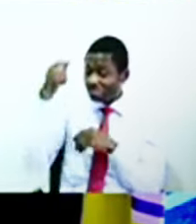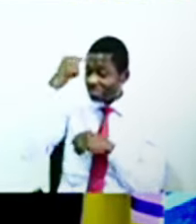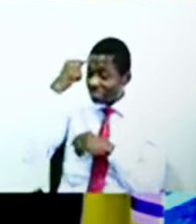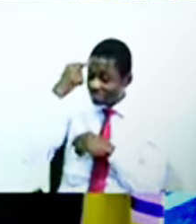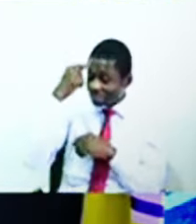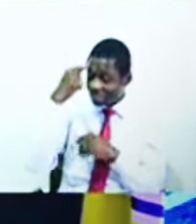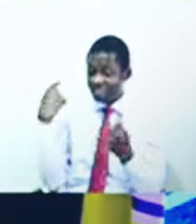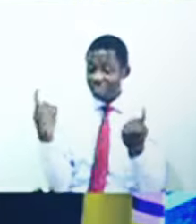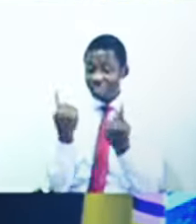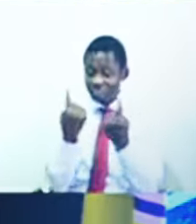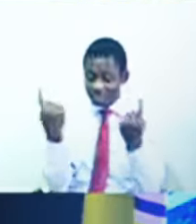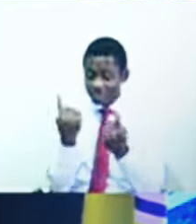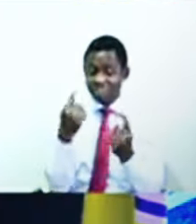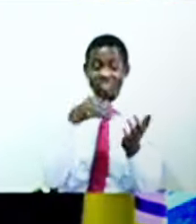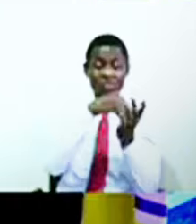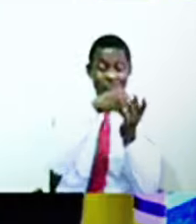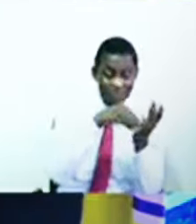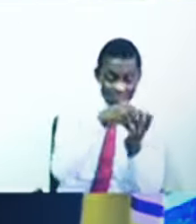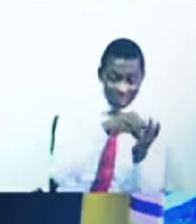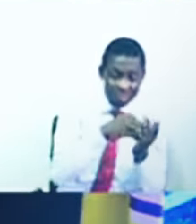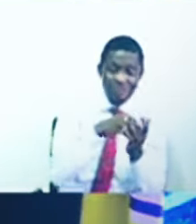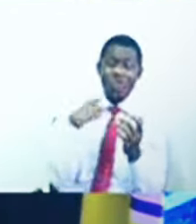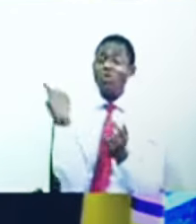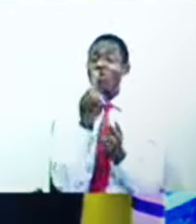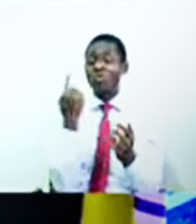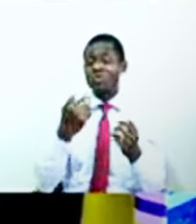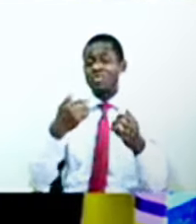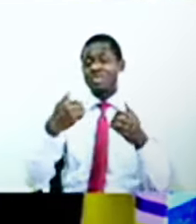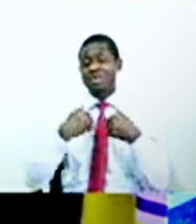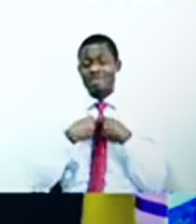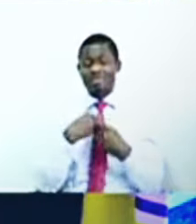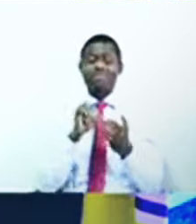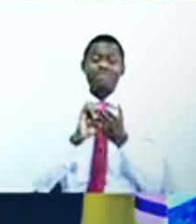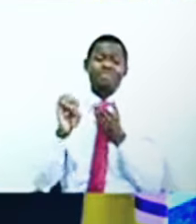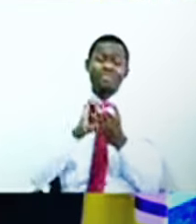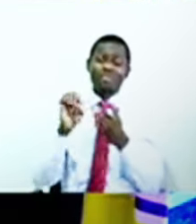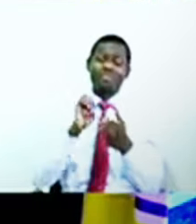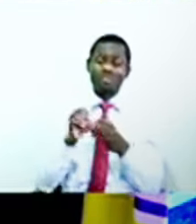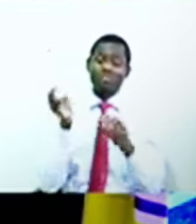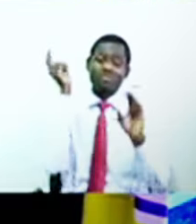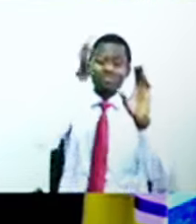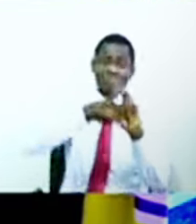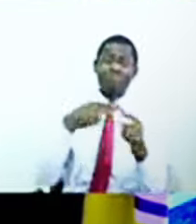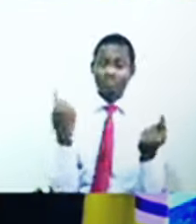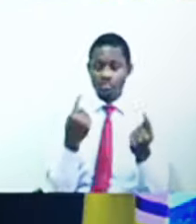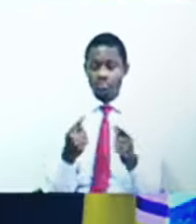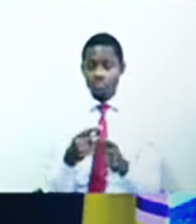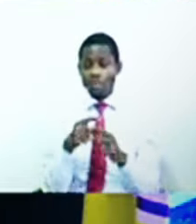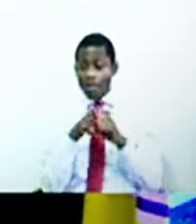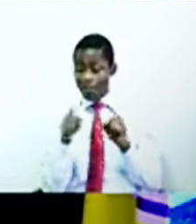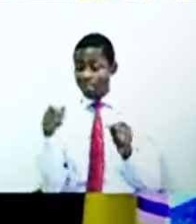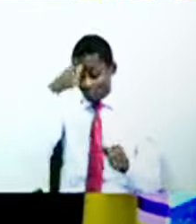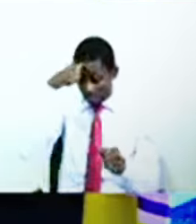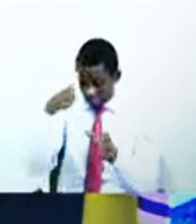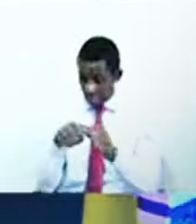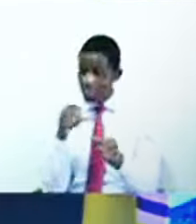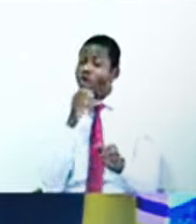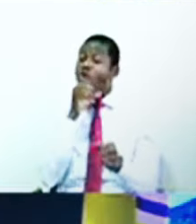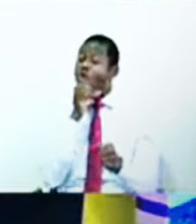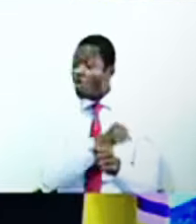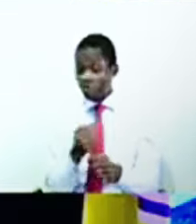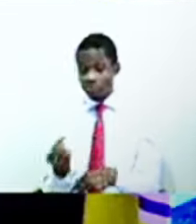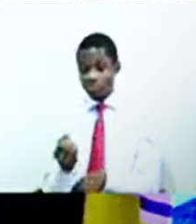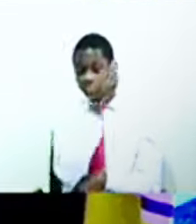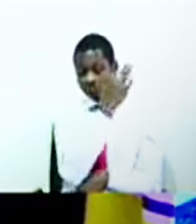find excuse for doing evil. Ebribiara wo bepe emuaye bi ti a wo beye bone. But the old is gone. Na so that dani de etwe. The